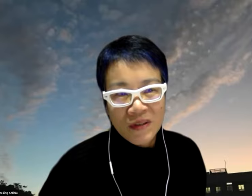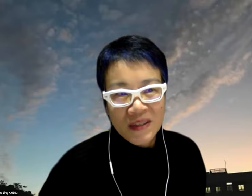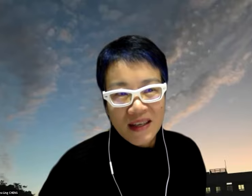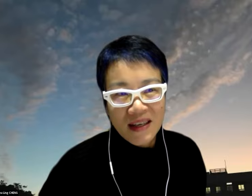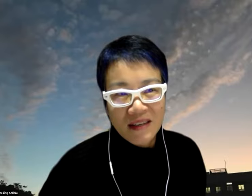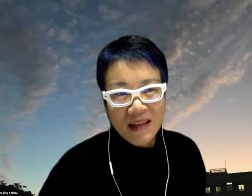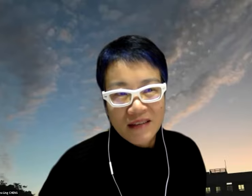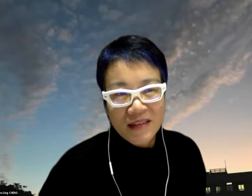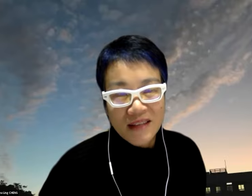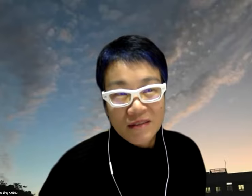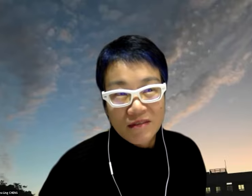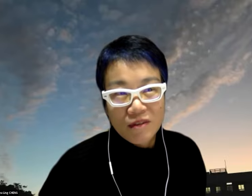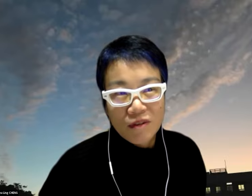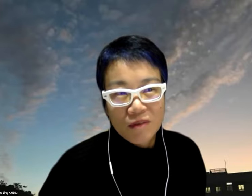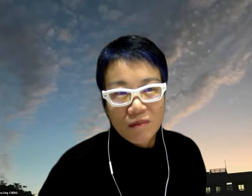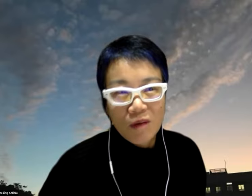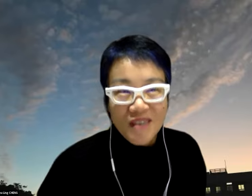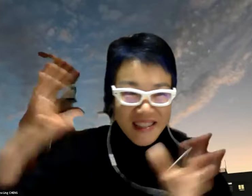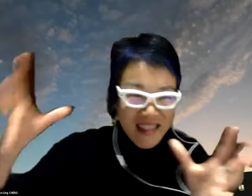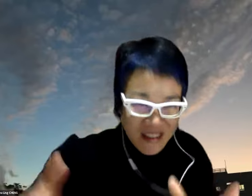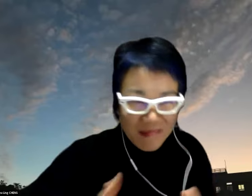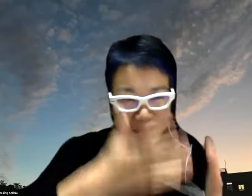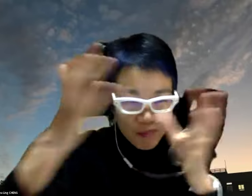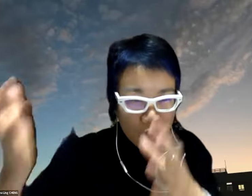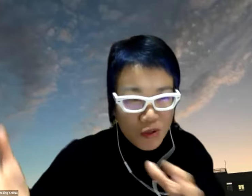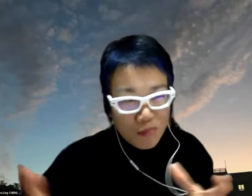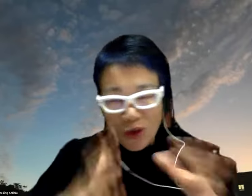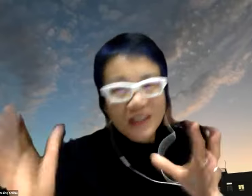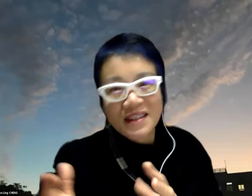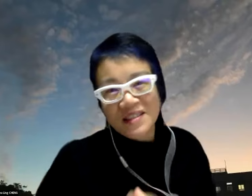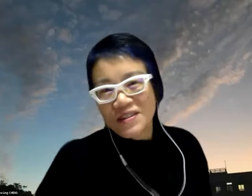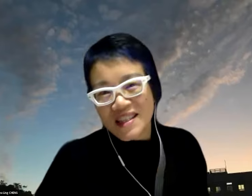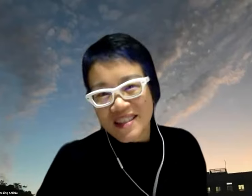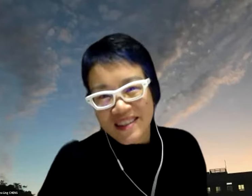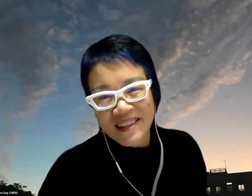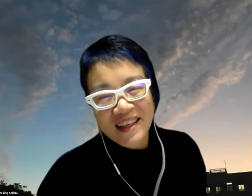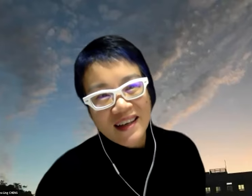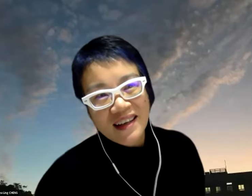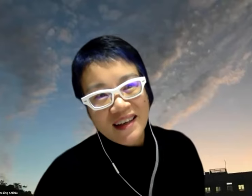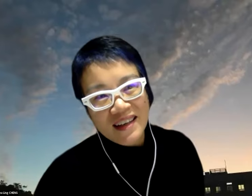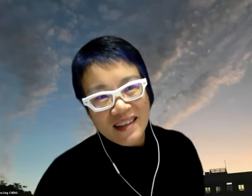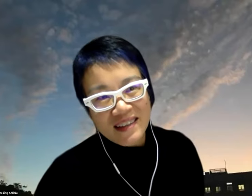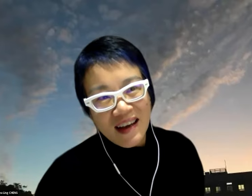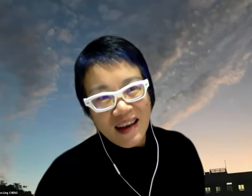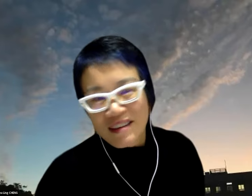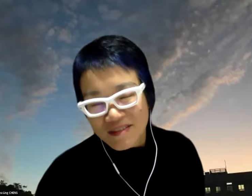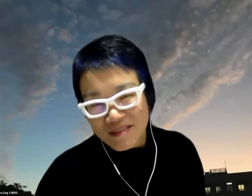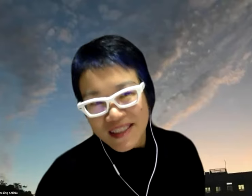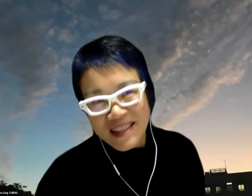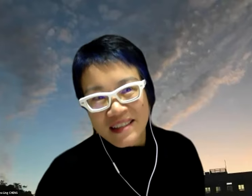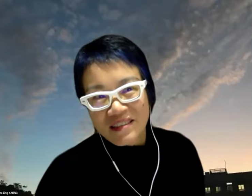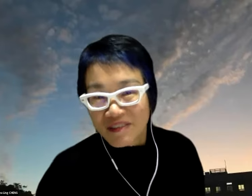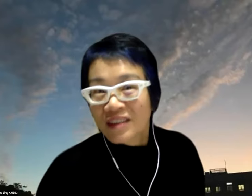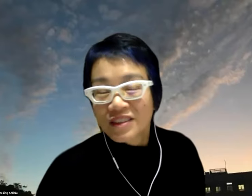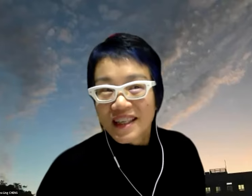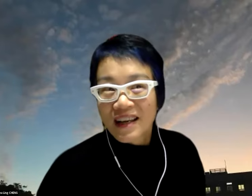so that obviously you broadly understood each other, and I